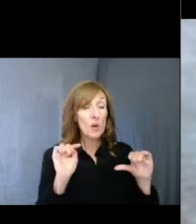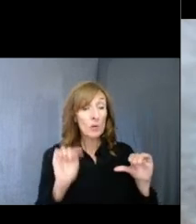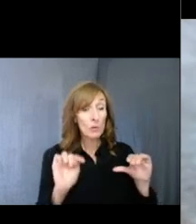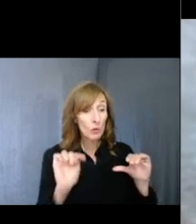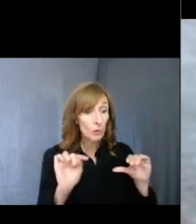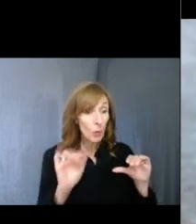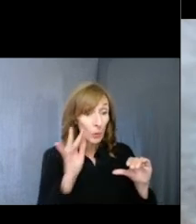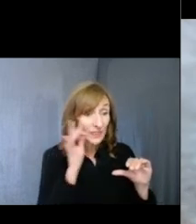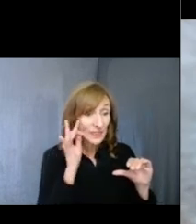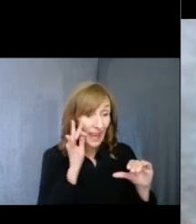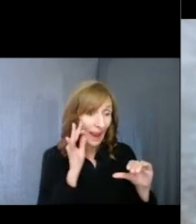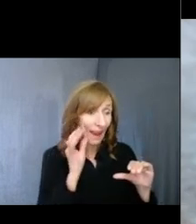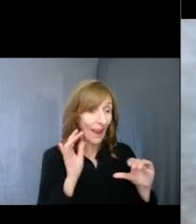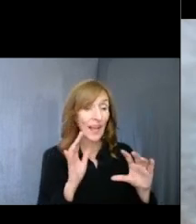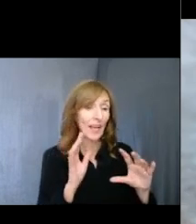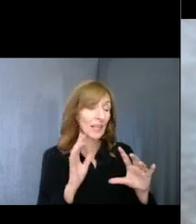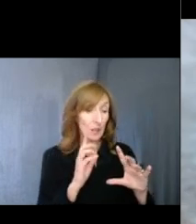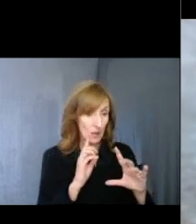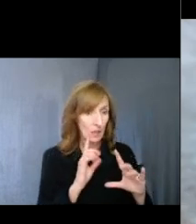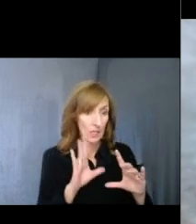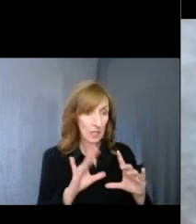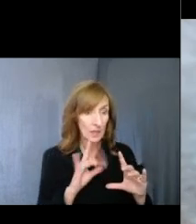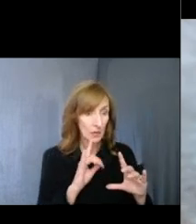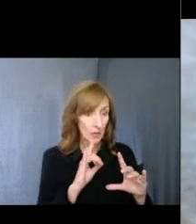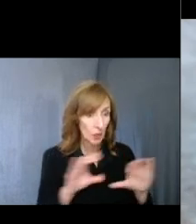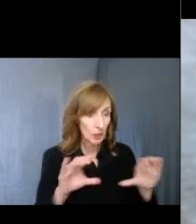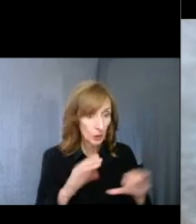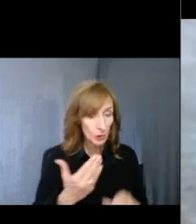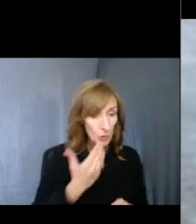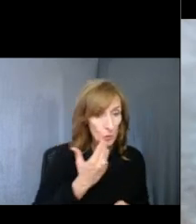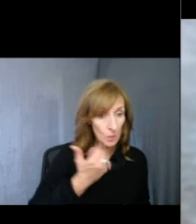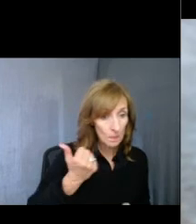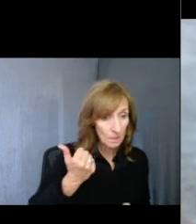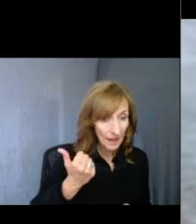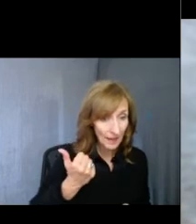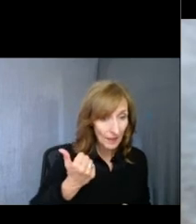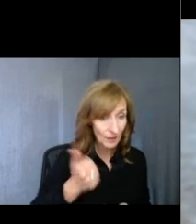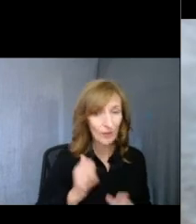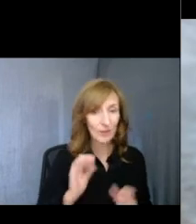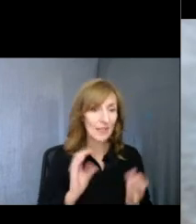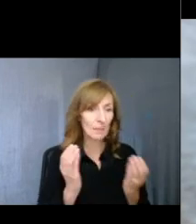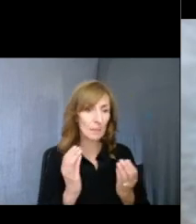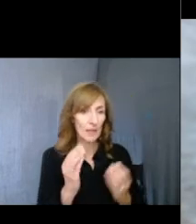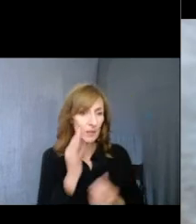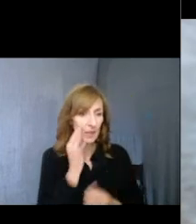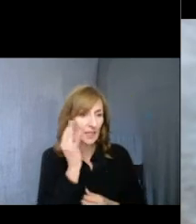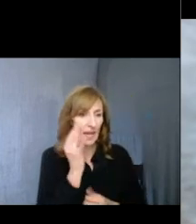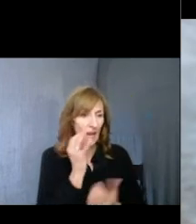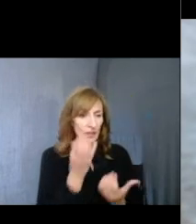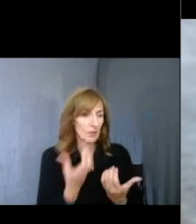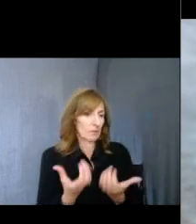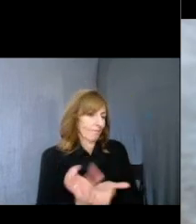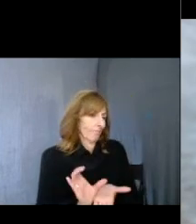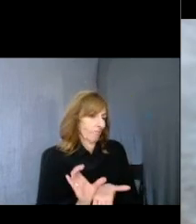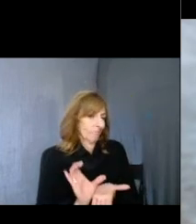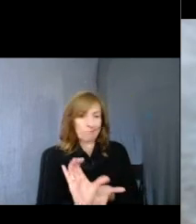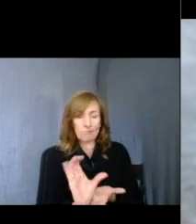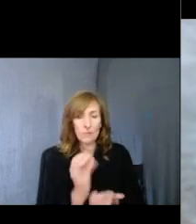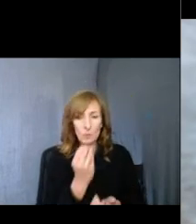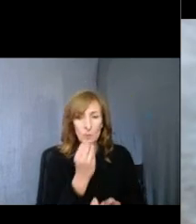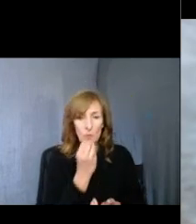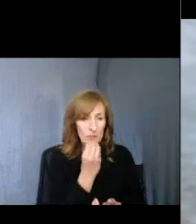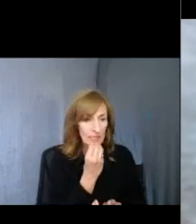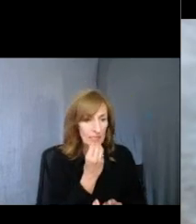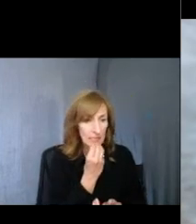really struggling with their nutrition and losing weight, and that's really hard to see. So that meeting that nutritional goal, although that seems